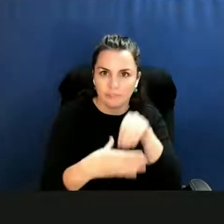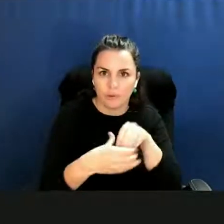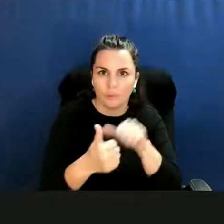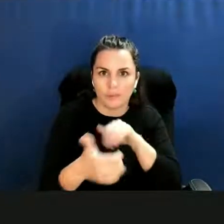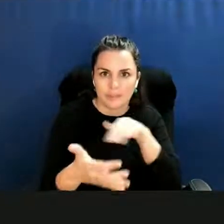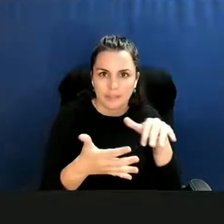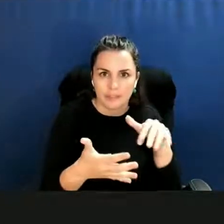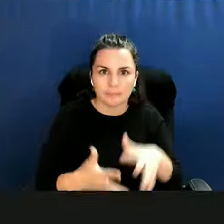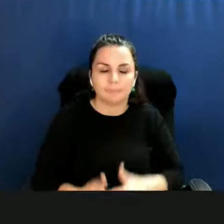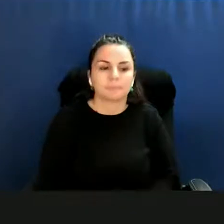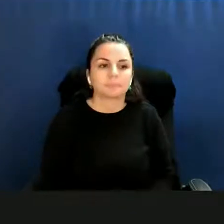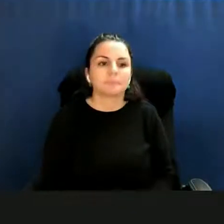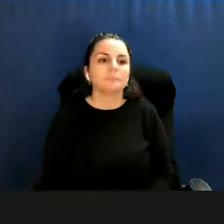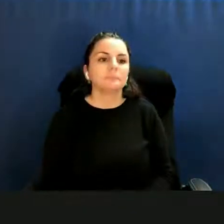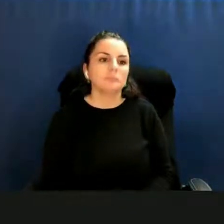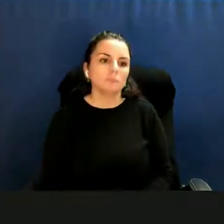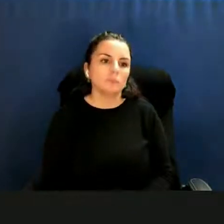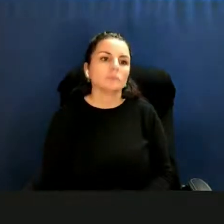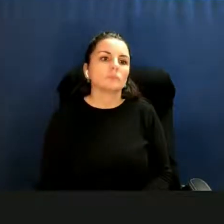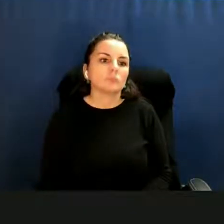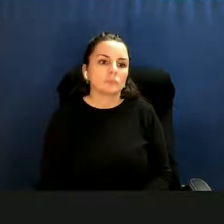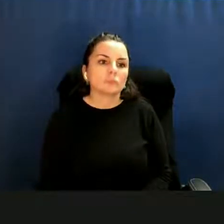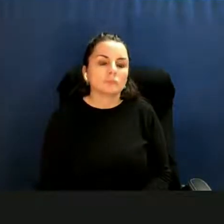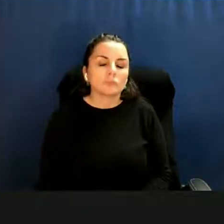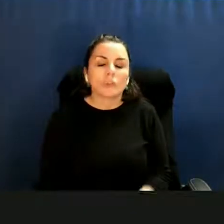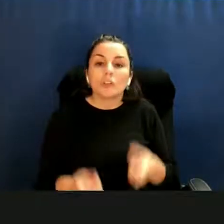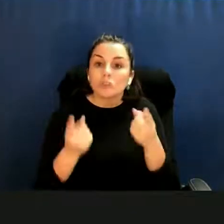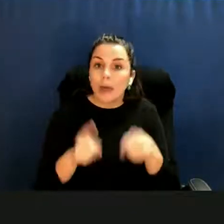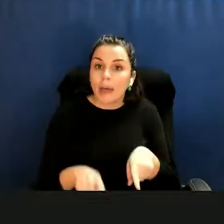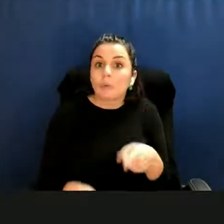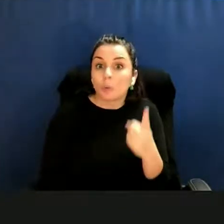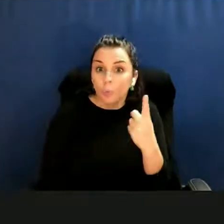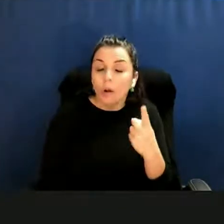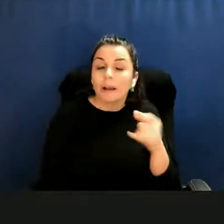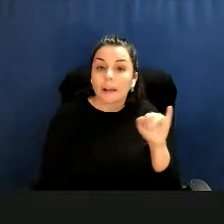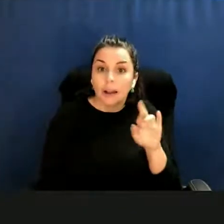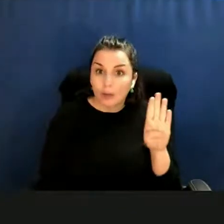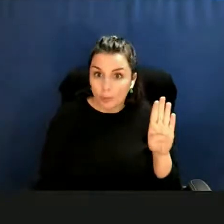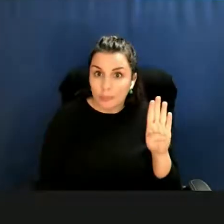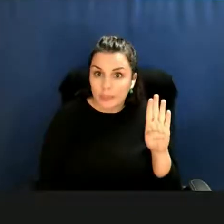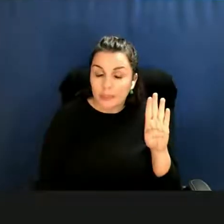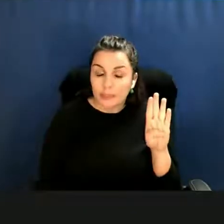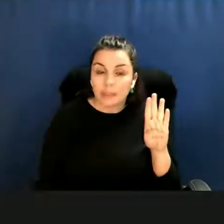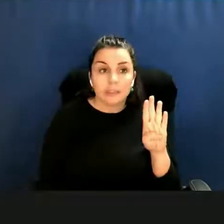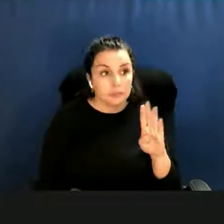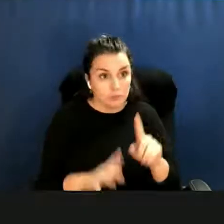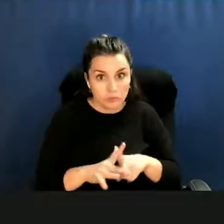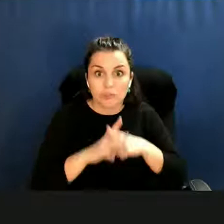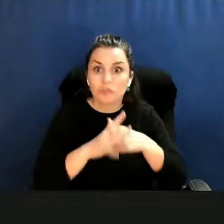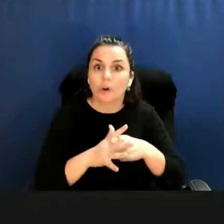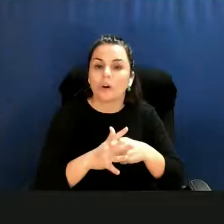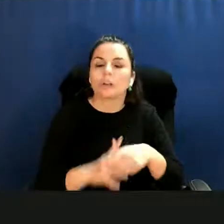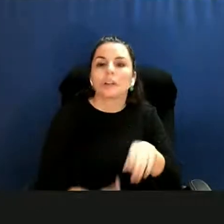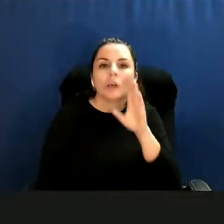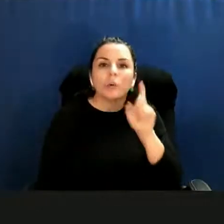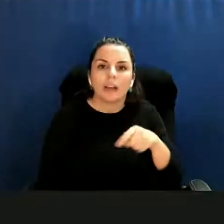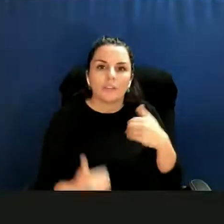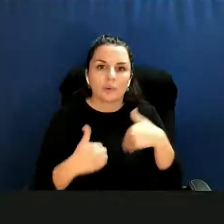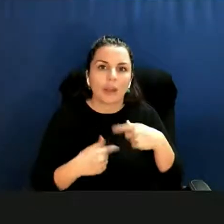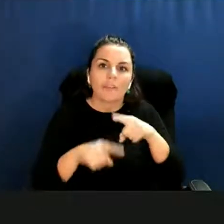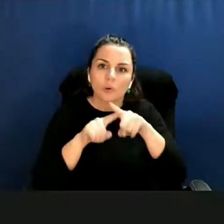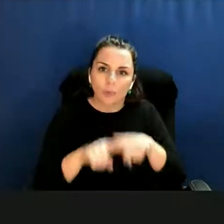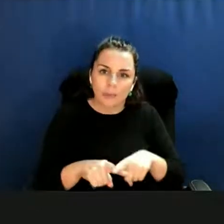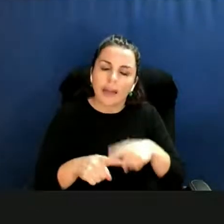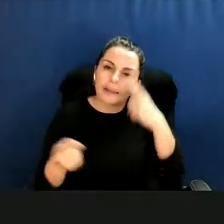So when the single IRB is in effect, there will need to be a reliance agreement